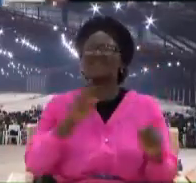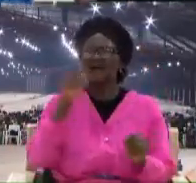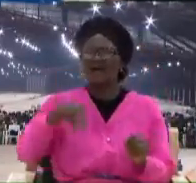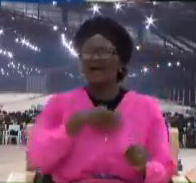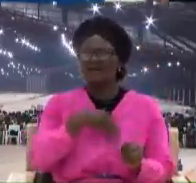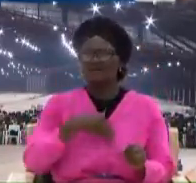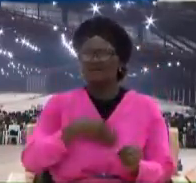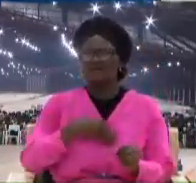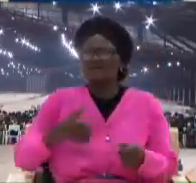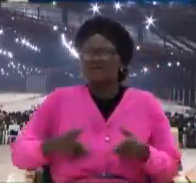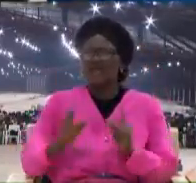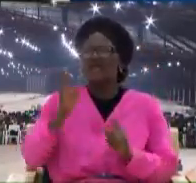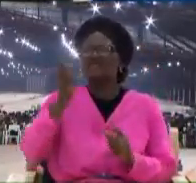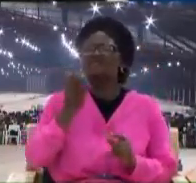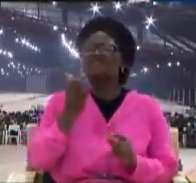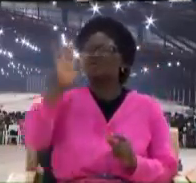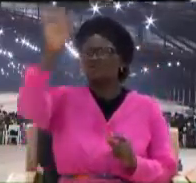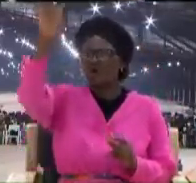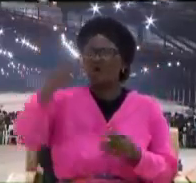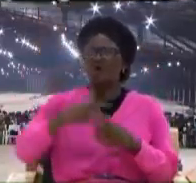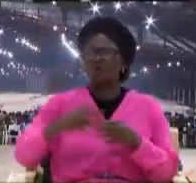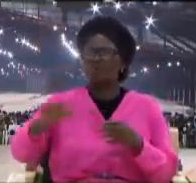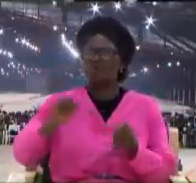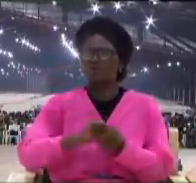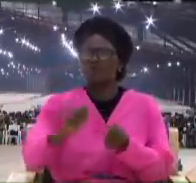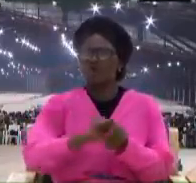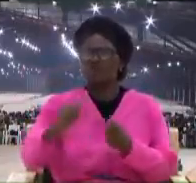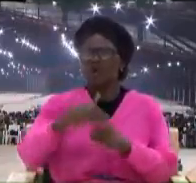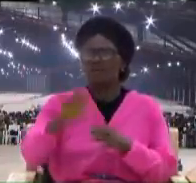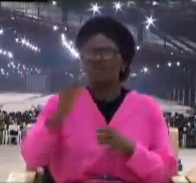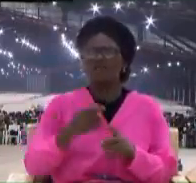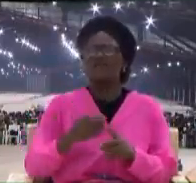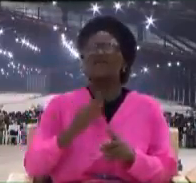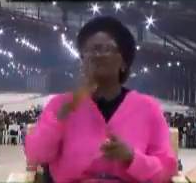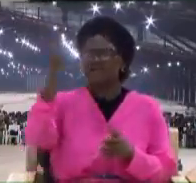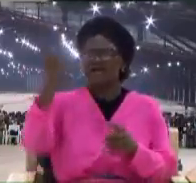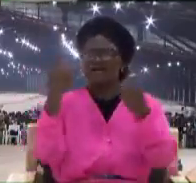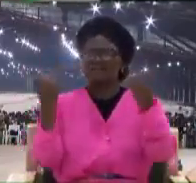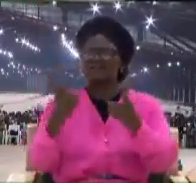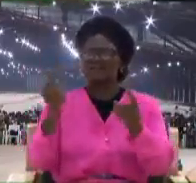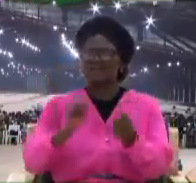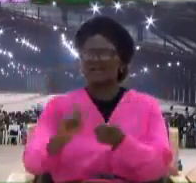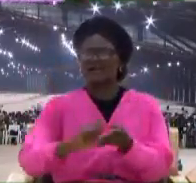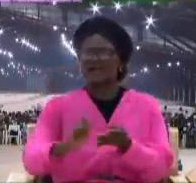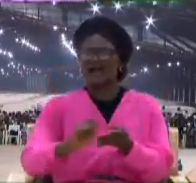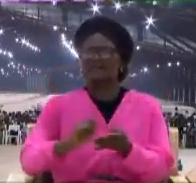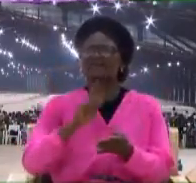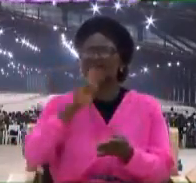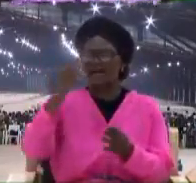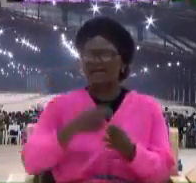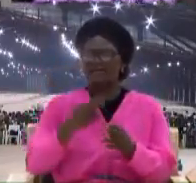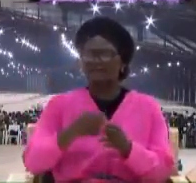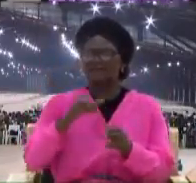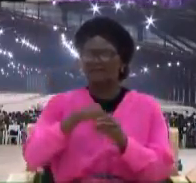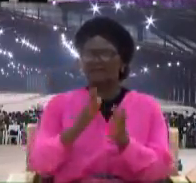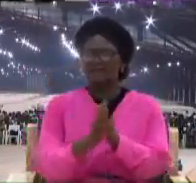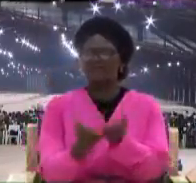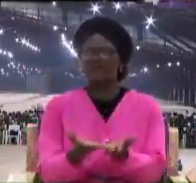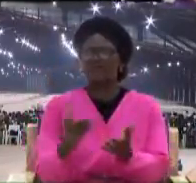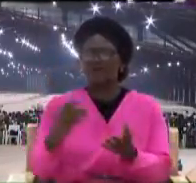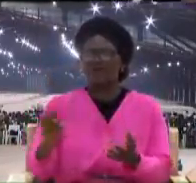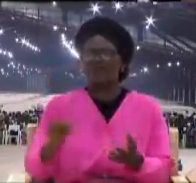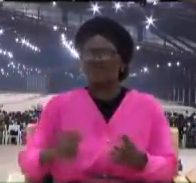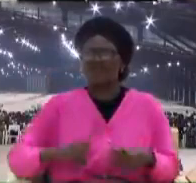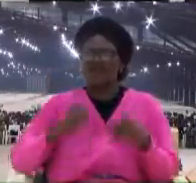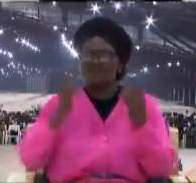wash away their sins. Write their names in the book of life. And every backslider who has come back to you tonight,